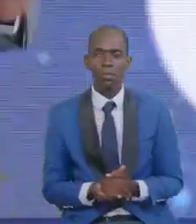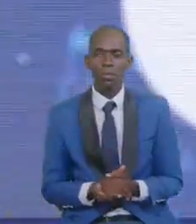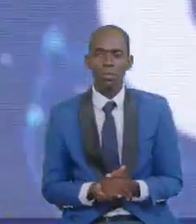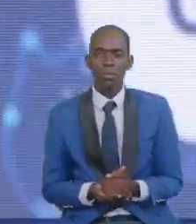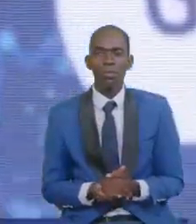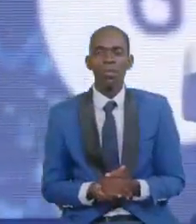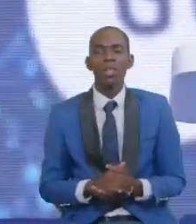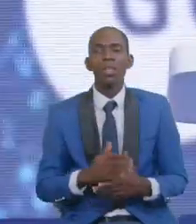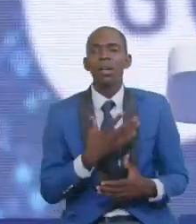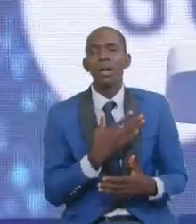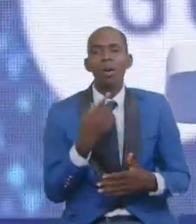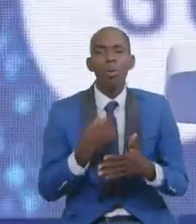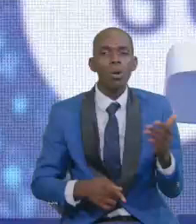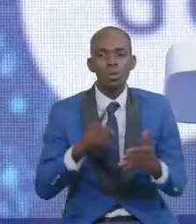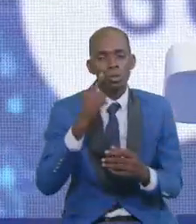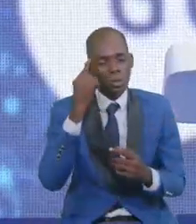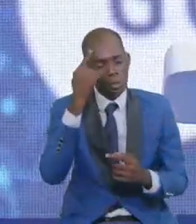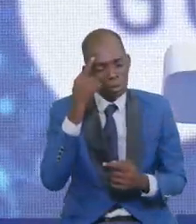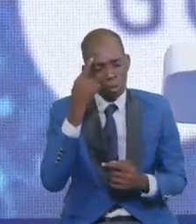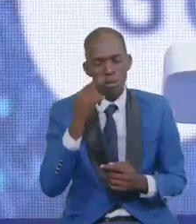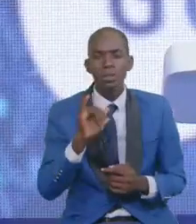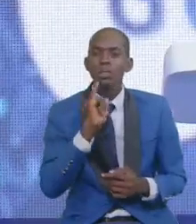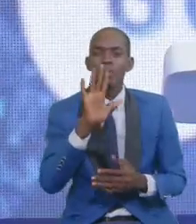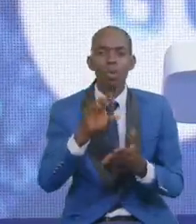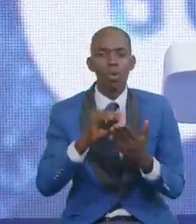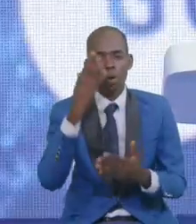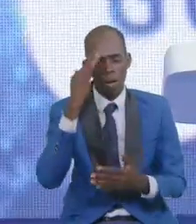all you can think about is your knowledge. You're full of yourself.